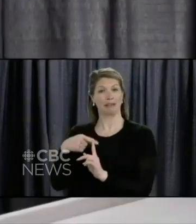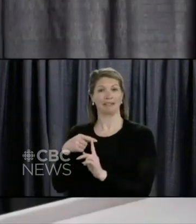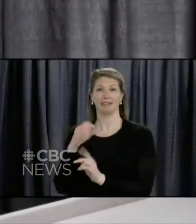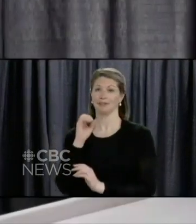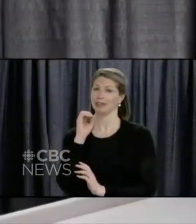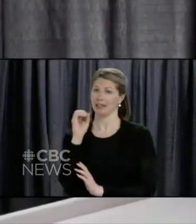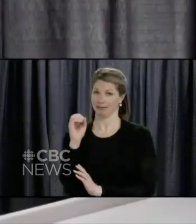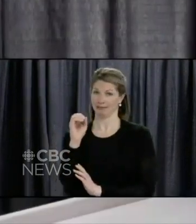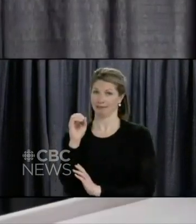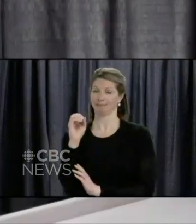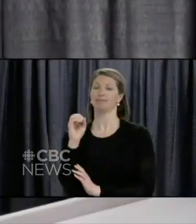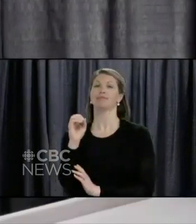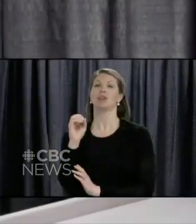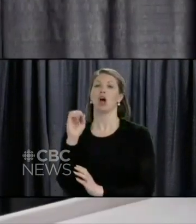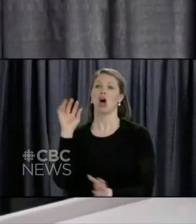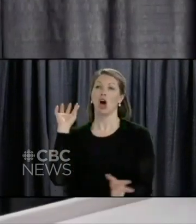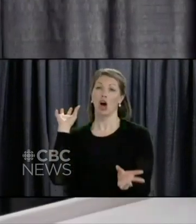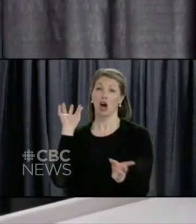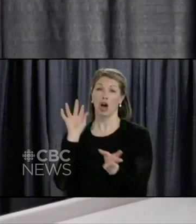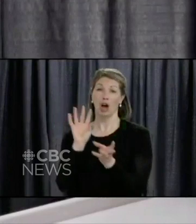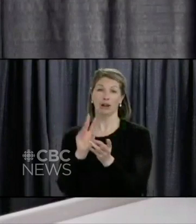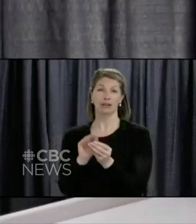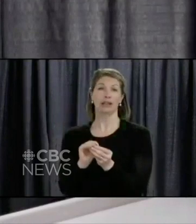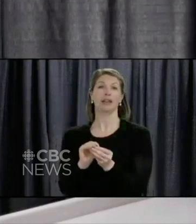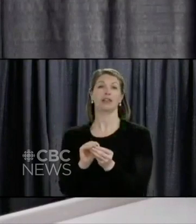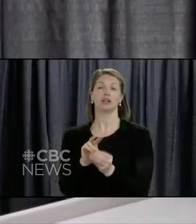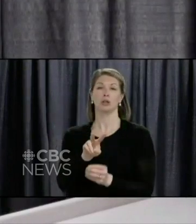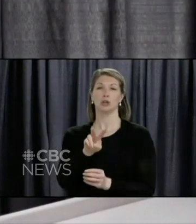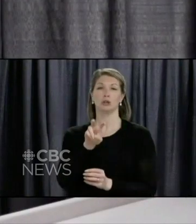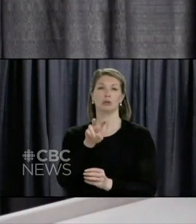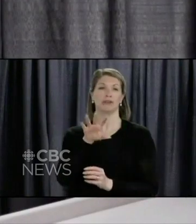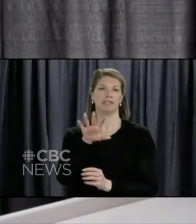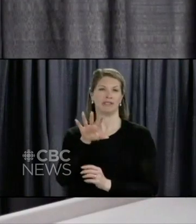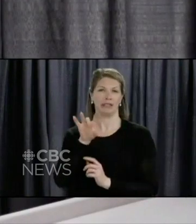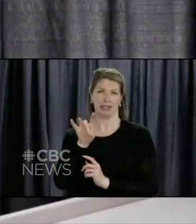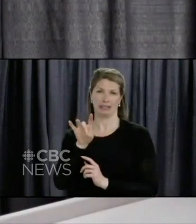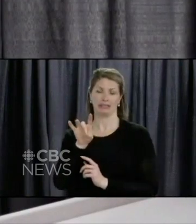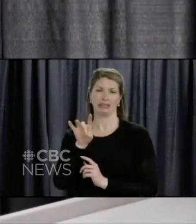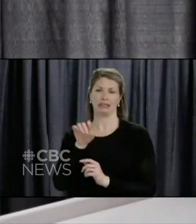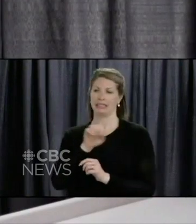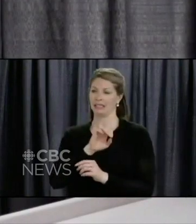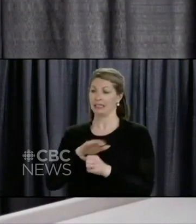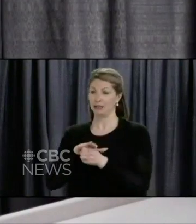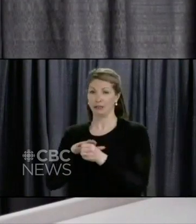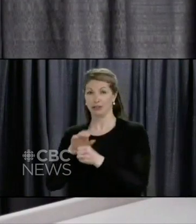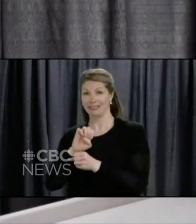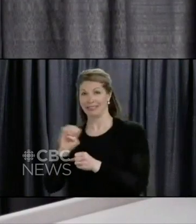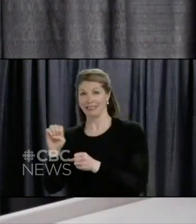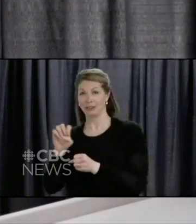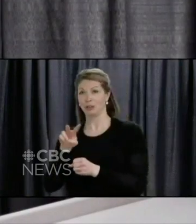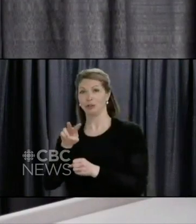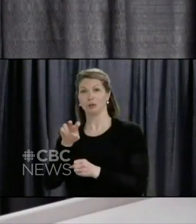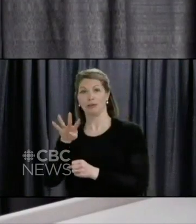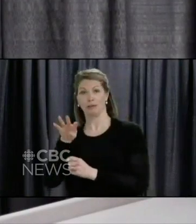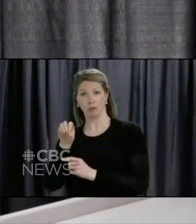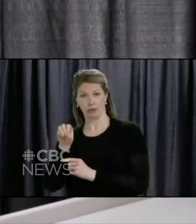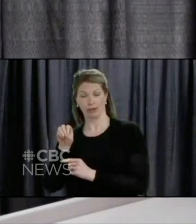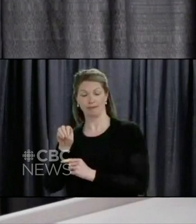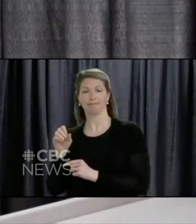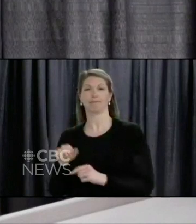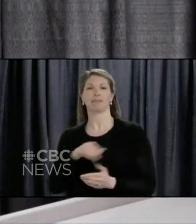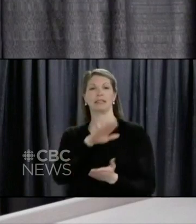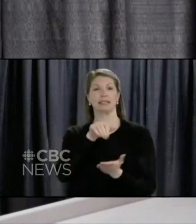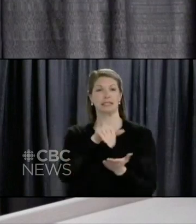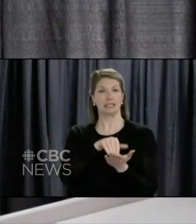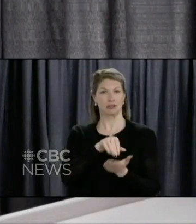number of cases in our province remains at 258. By region, we have 240 cases in Eastern